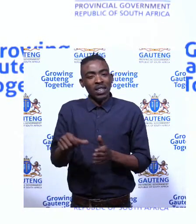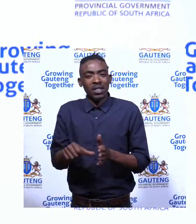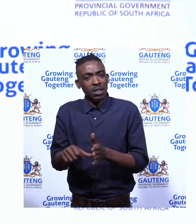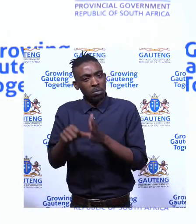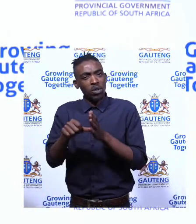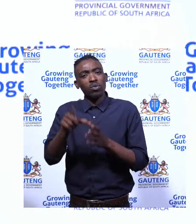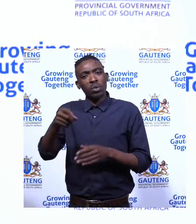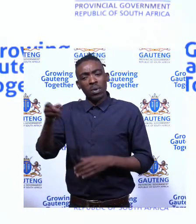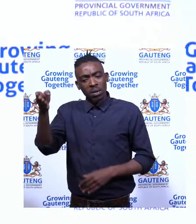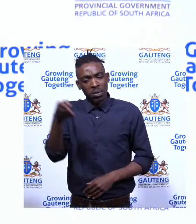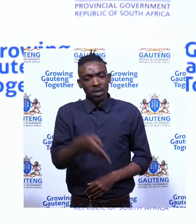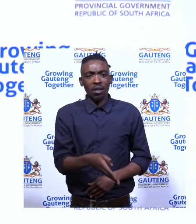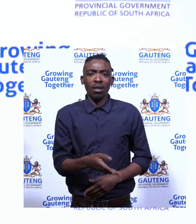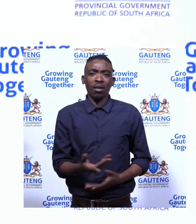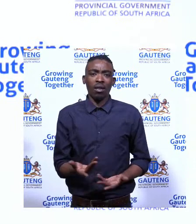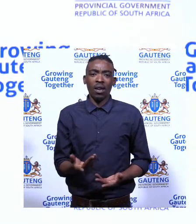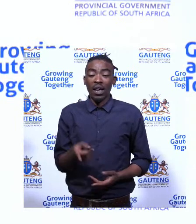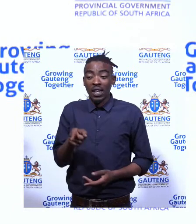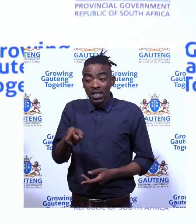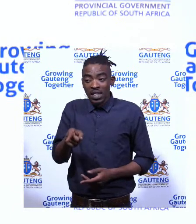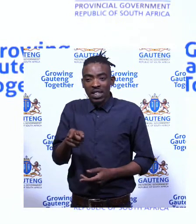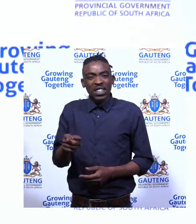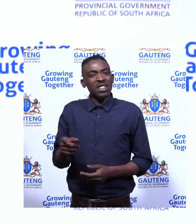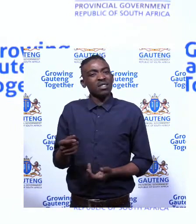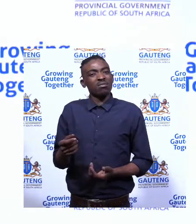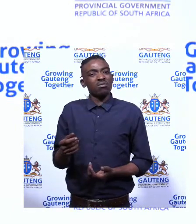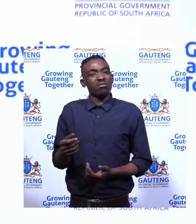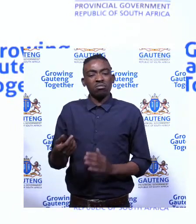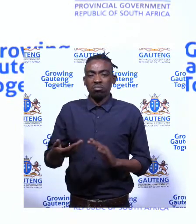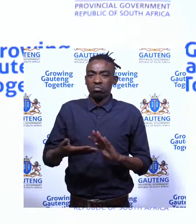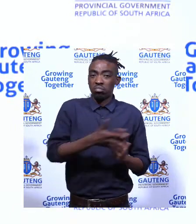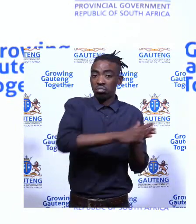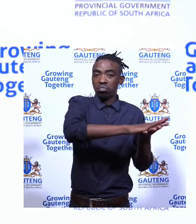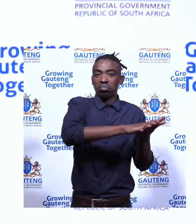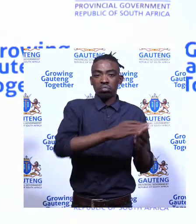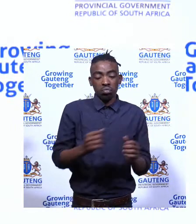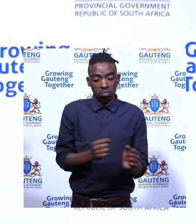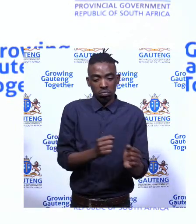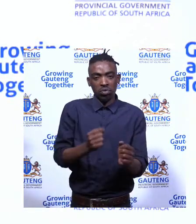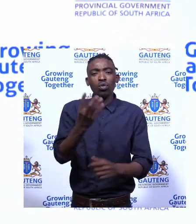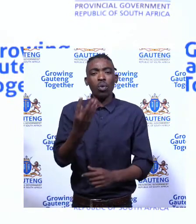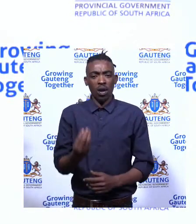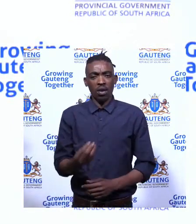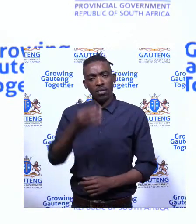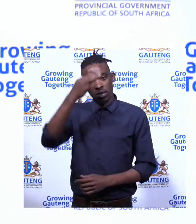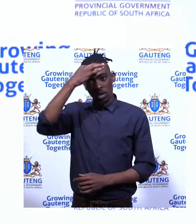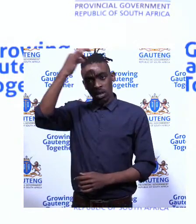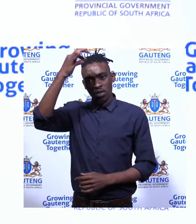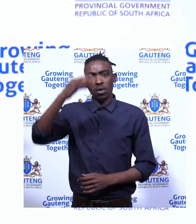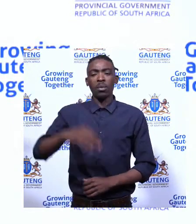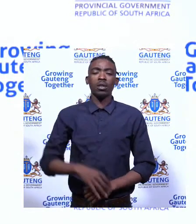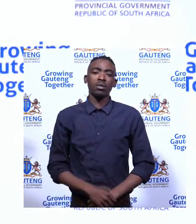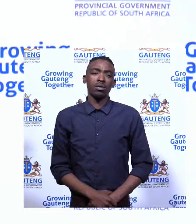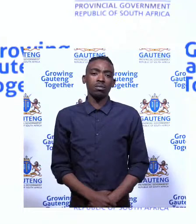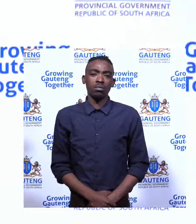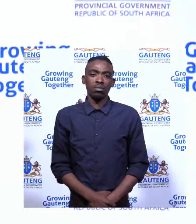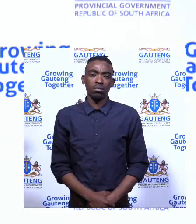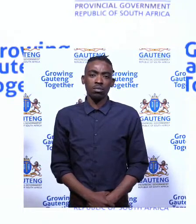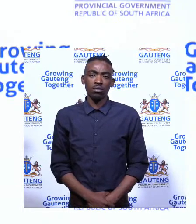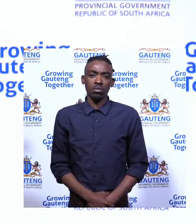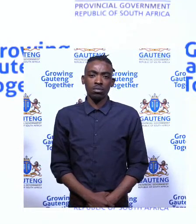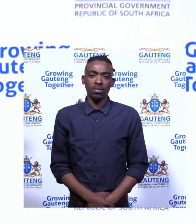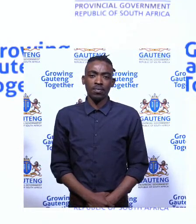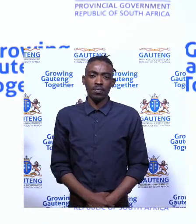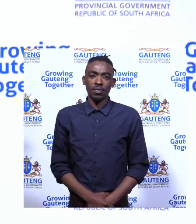and reducing this strategy, it has to do with having clean environment. And it's important that those aspects